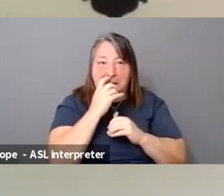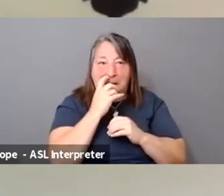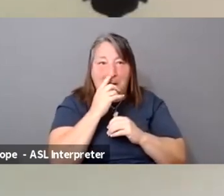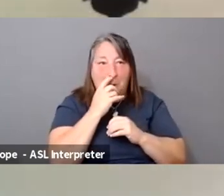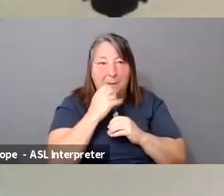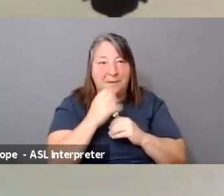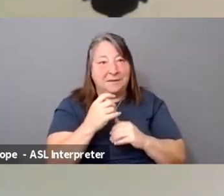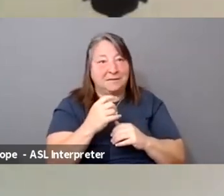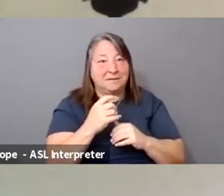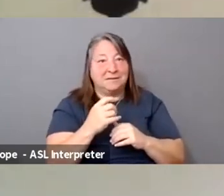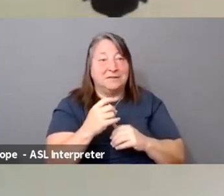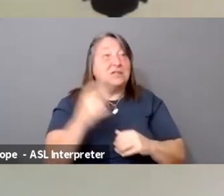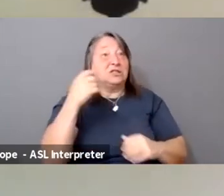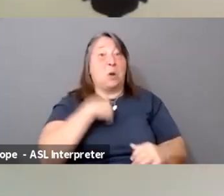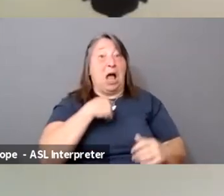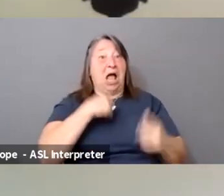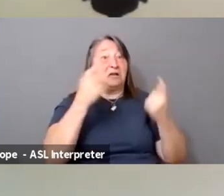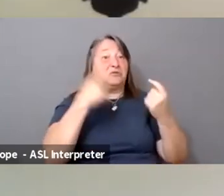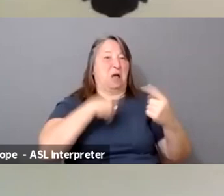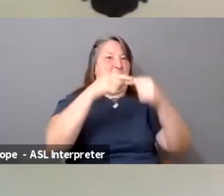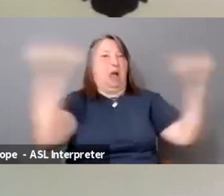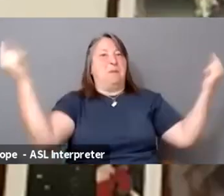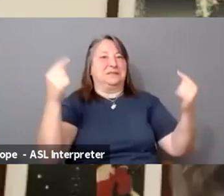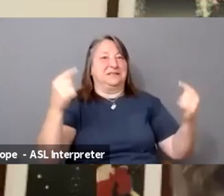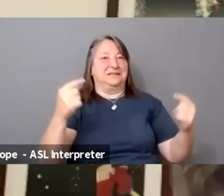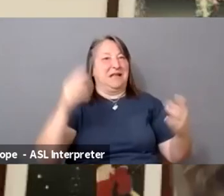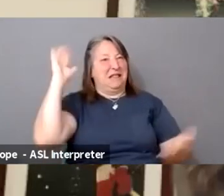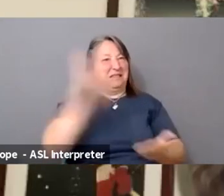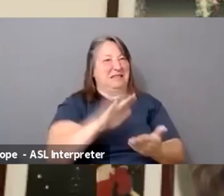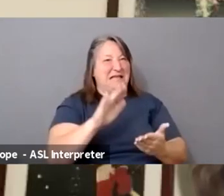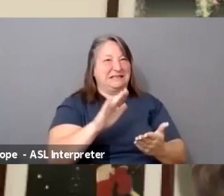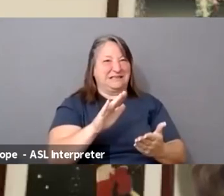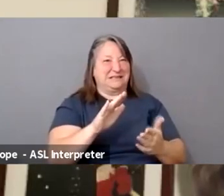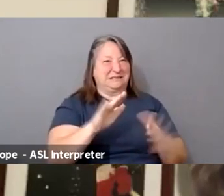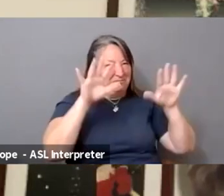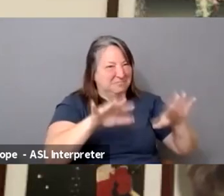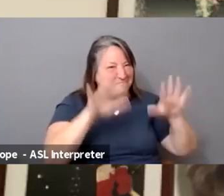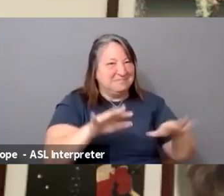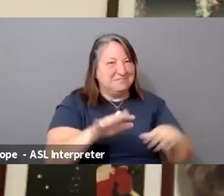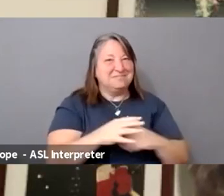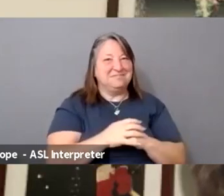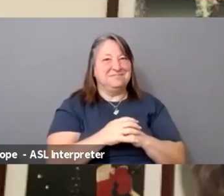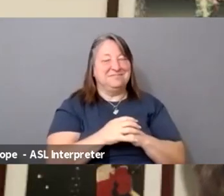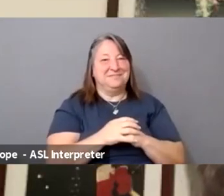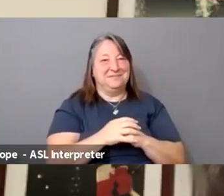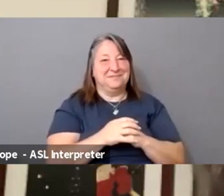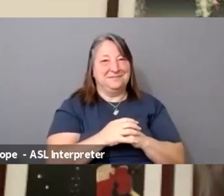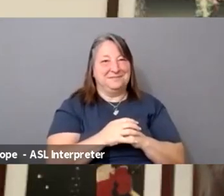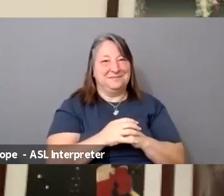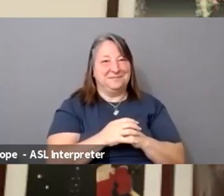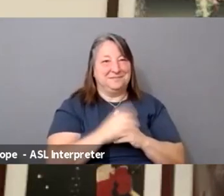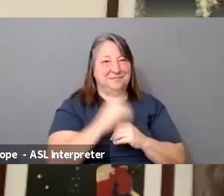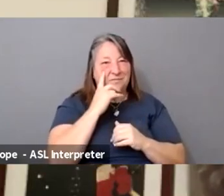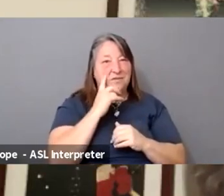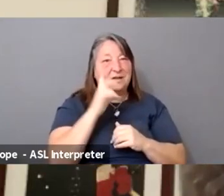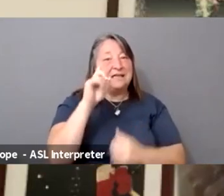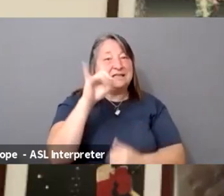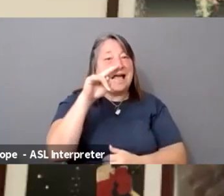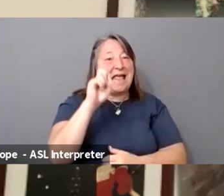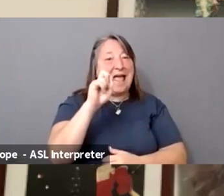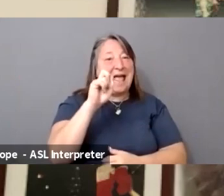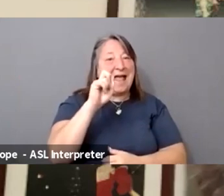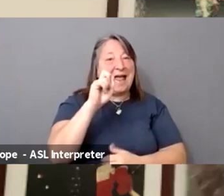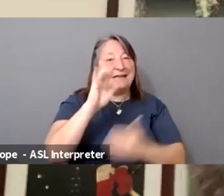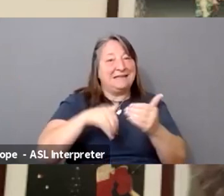result, I was the opposite. Exactly. So thank you for that. So Diane, I'm going to jump over to you